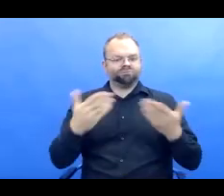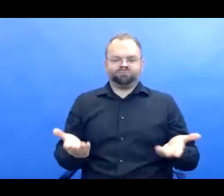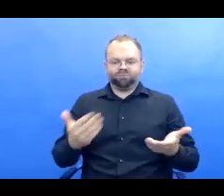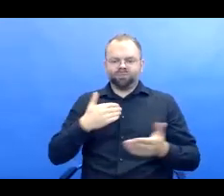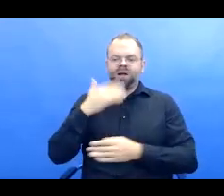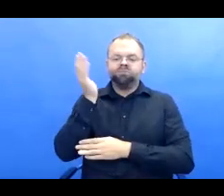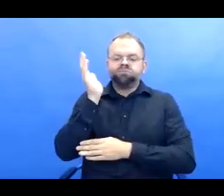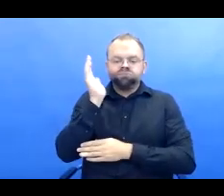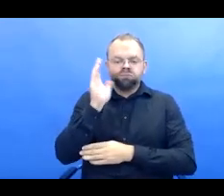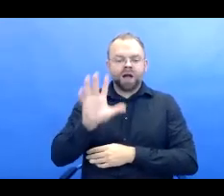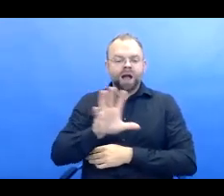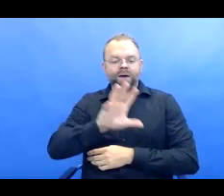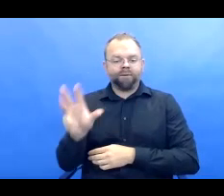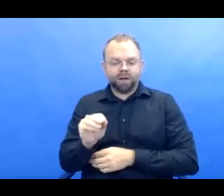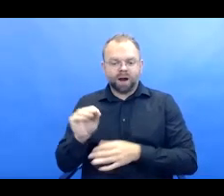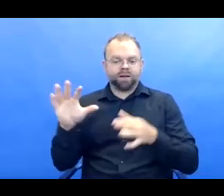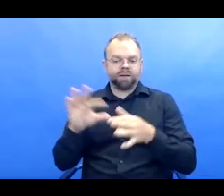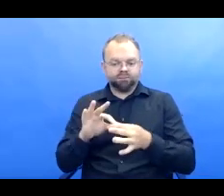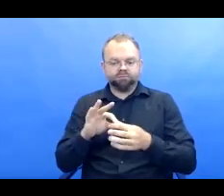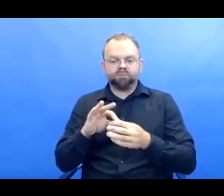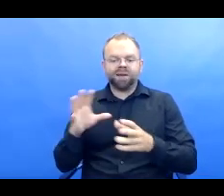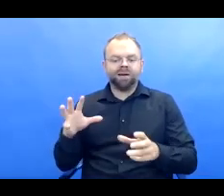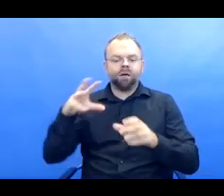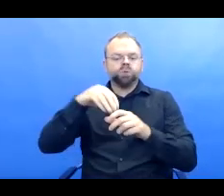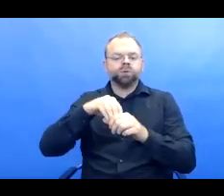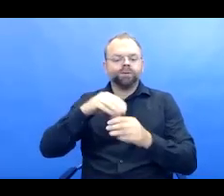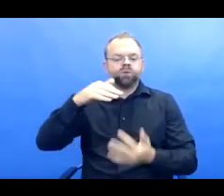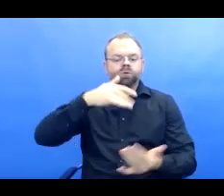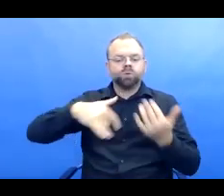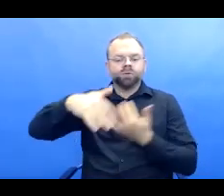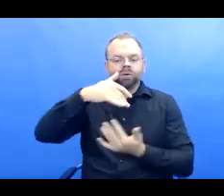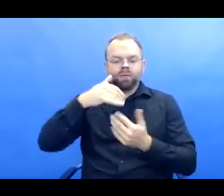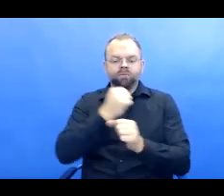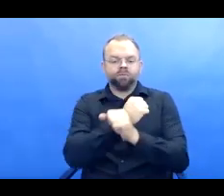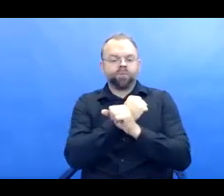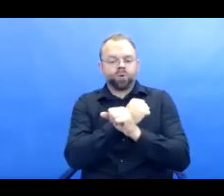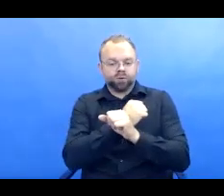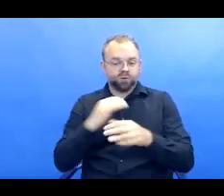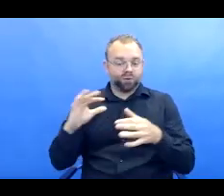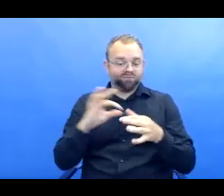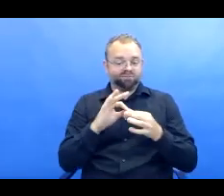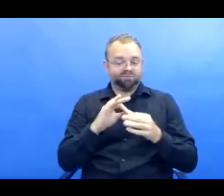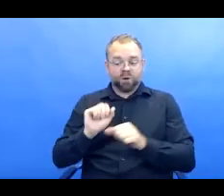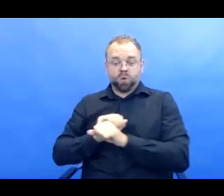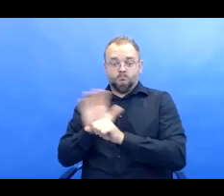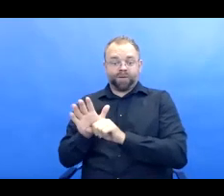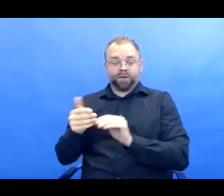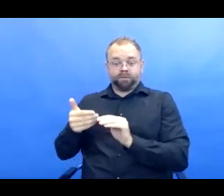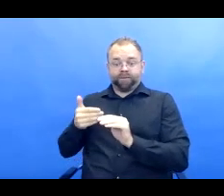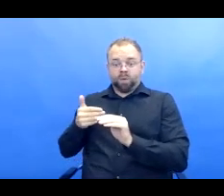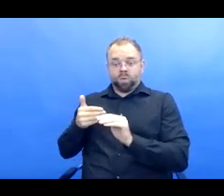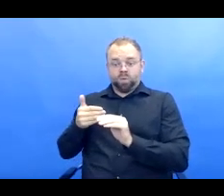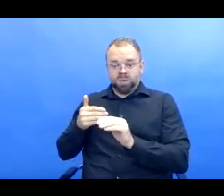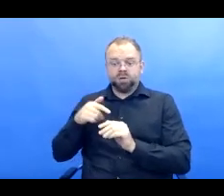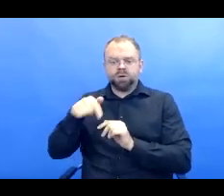African context. Then I will look at the Kenyan context and give some key messages after